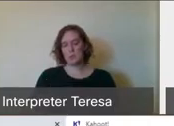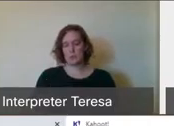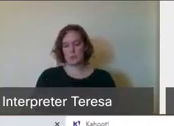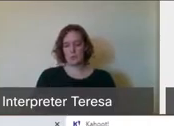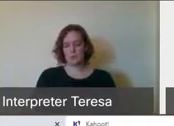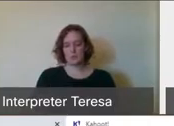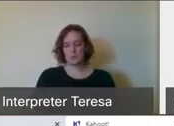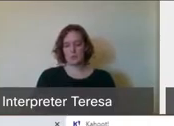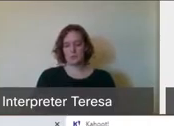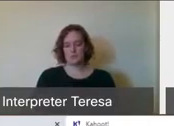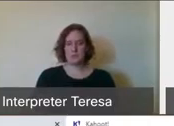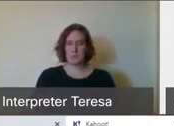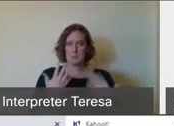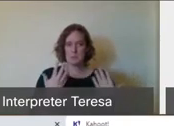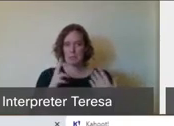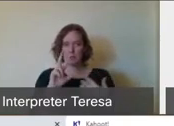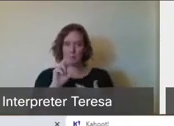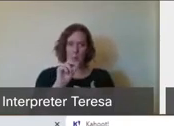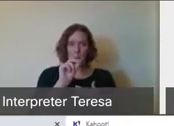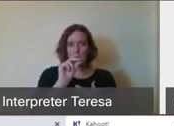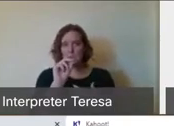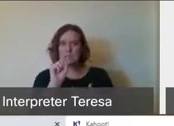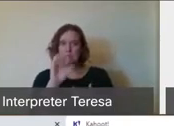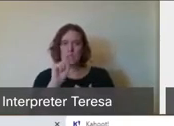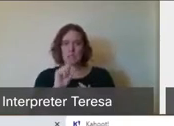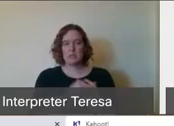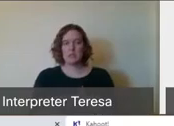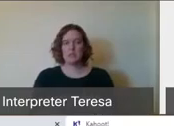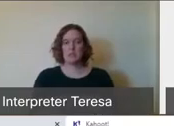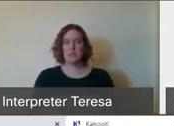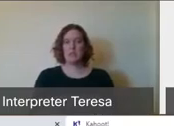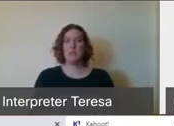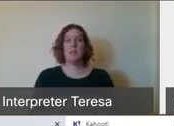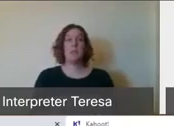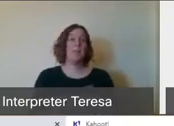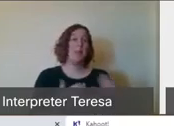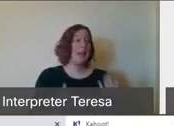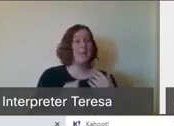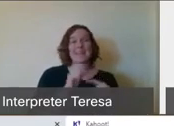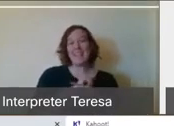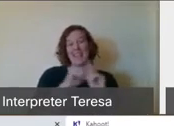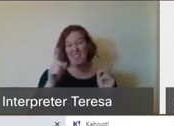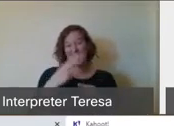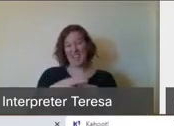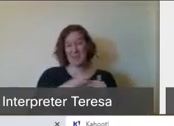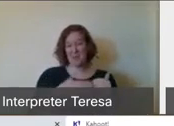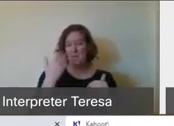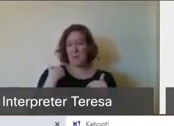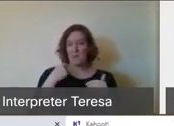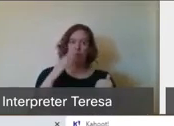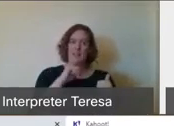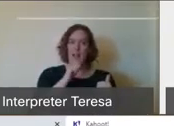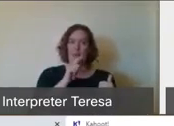744-5432. Just give it about maybe 30 more seconds. You may not have the same nickname as you were before, so hopefully you didn't get too